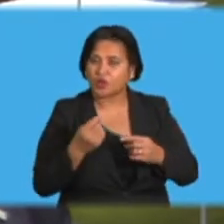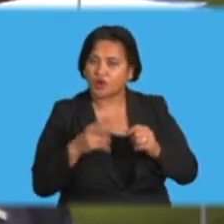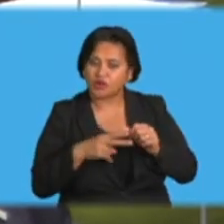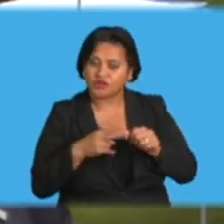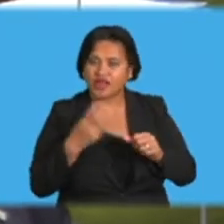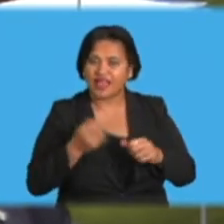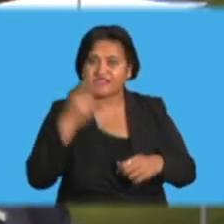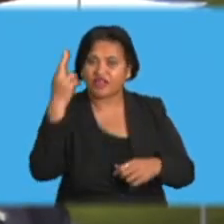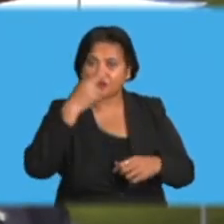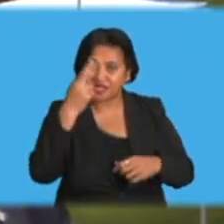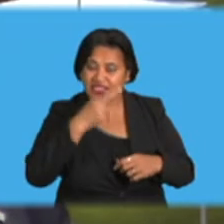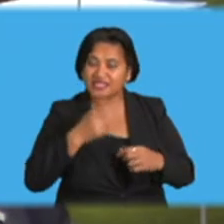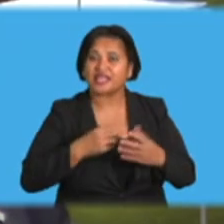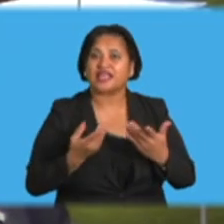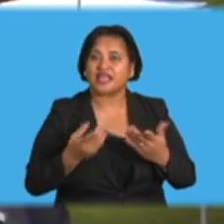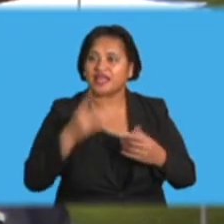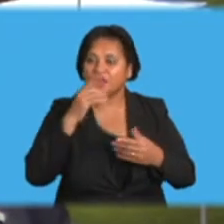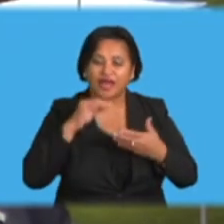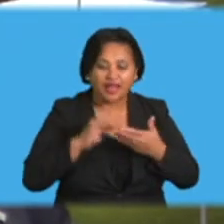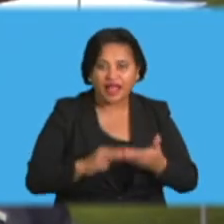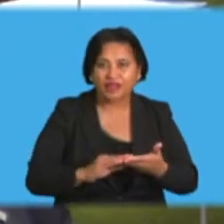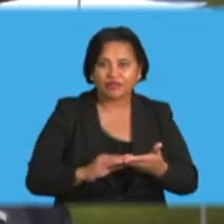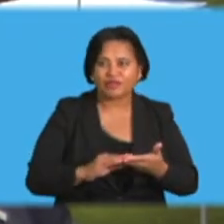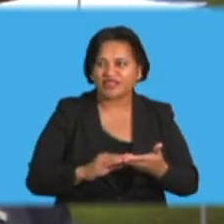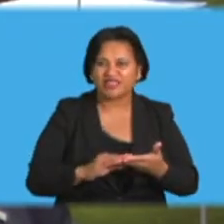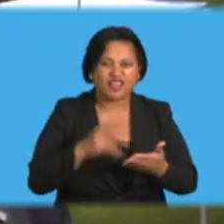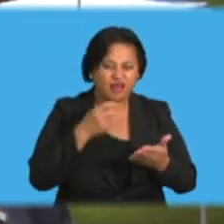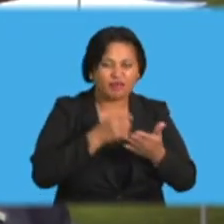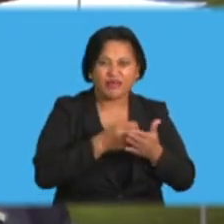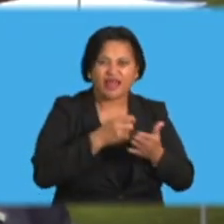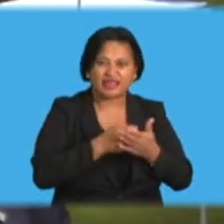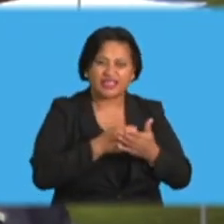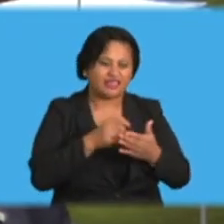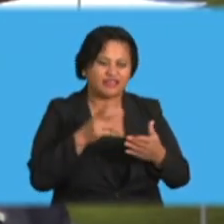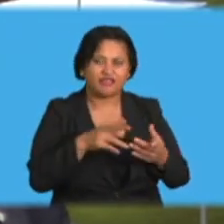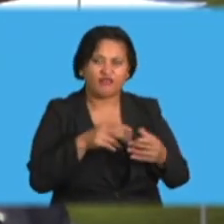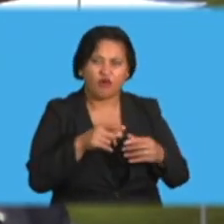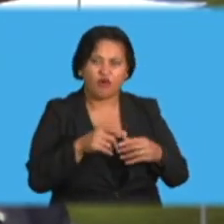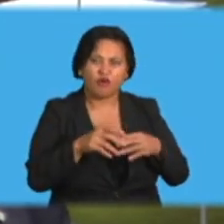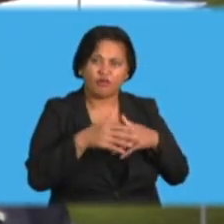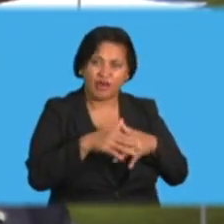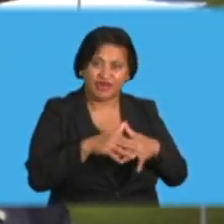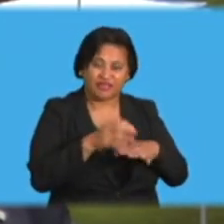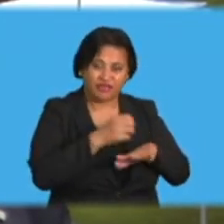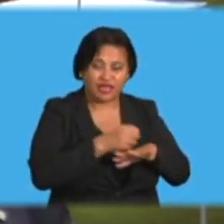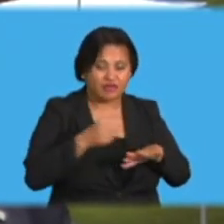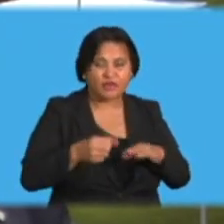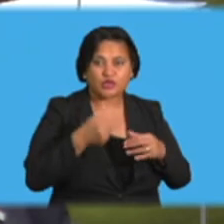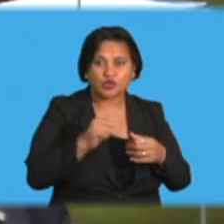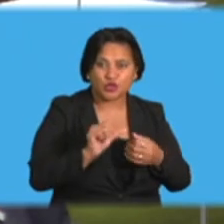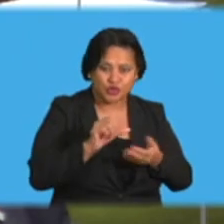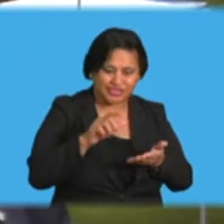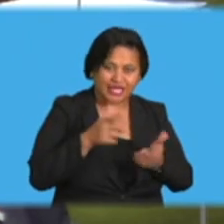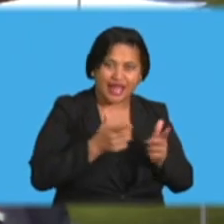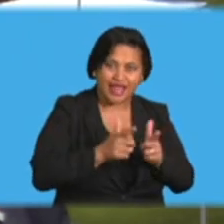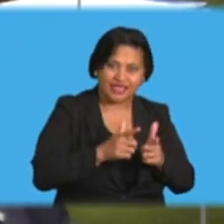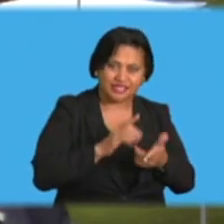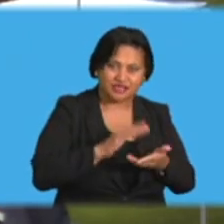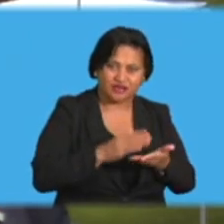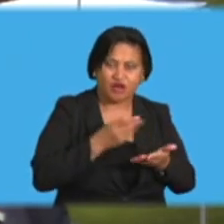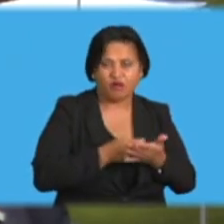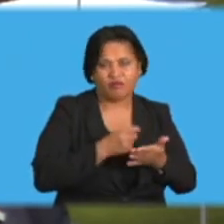the upfront capital requirement from the public purse. In addition, Madam Speaker, the private sector can also bring in the much-needed innovation and expertise